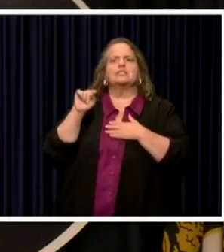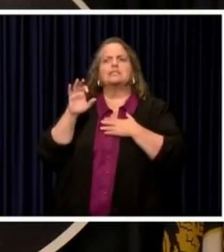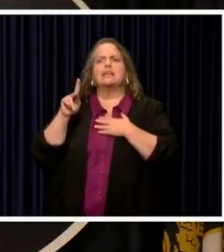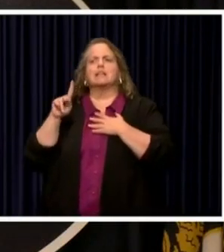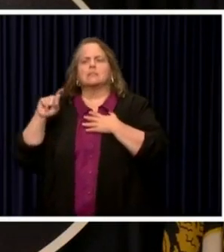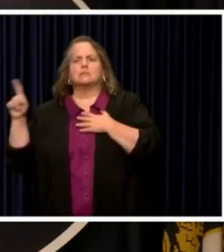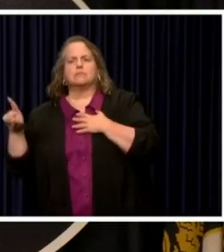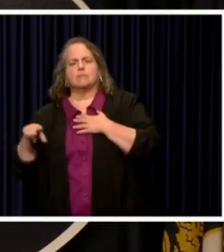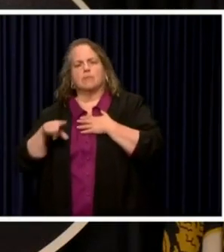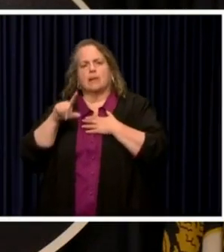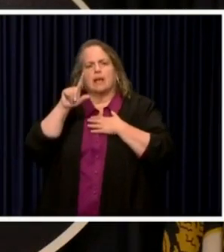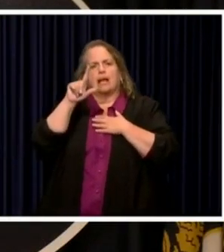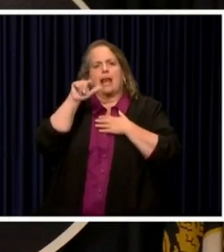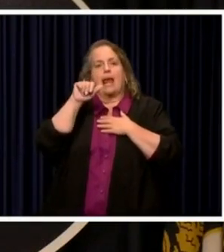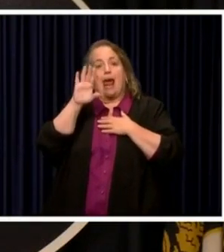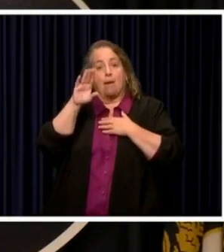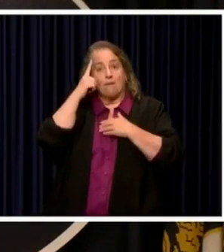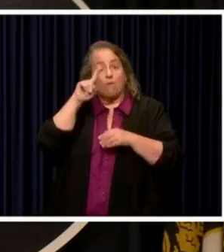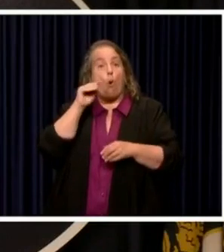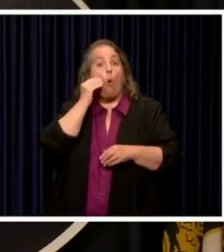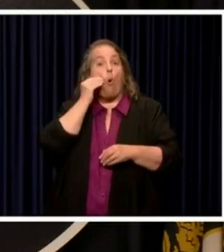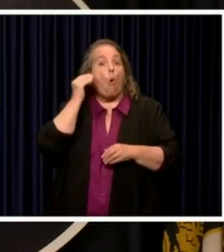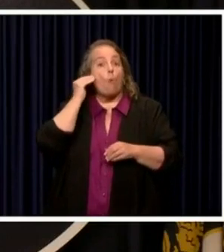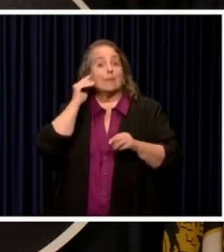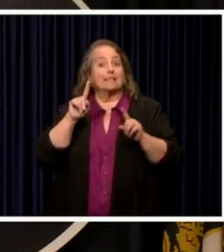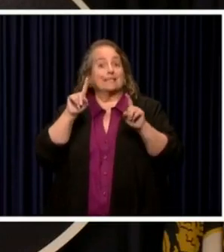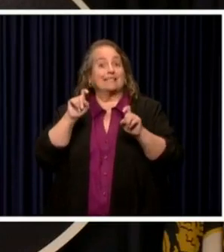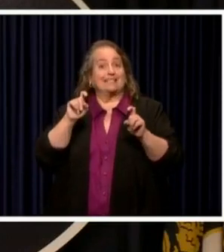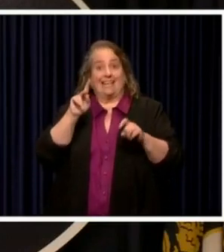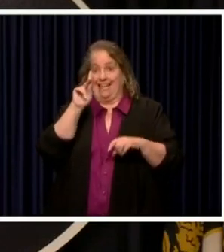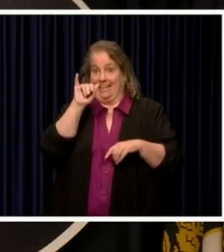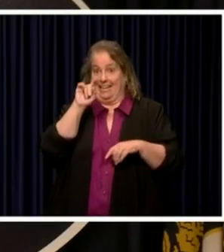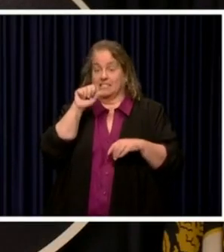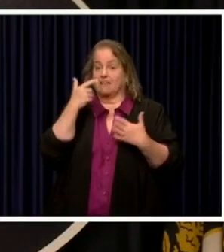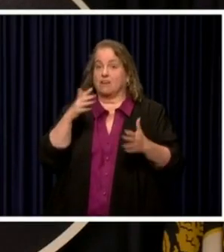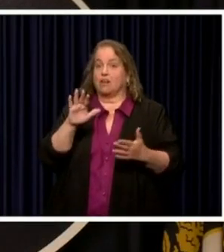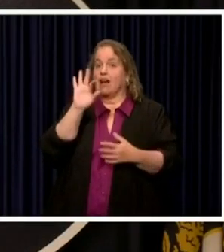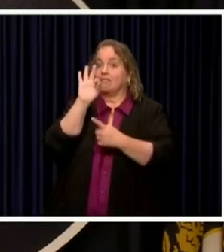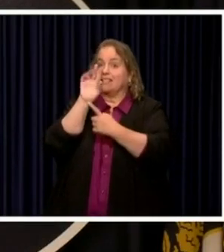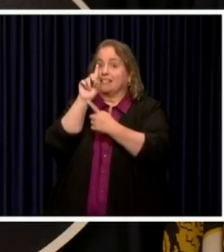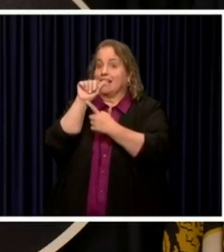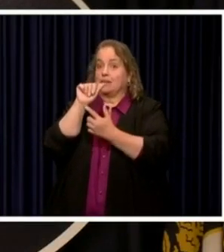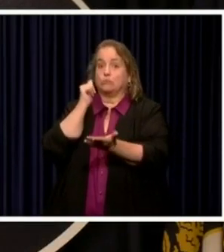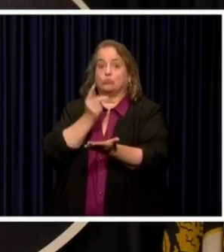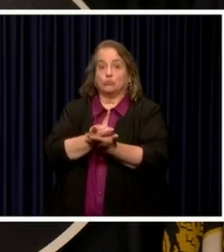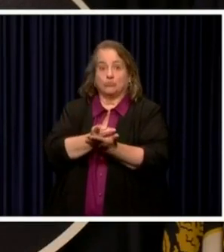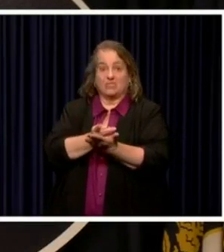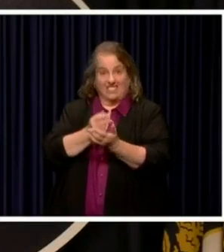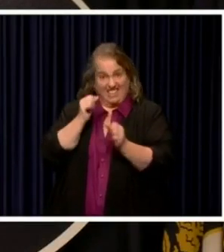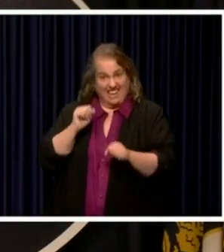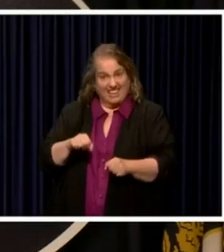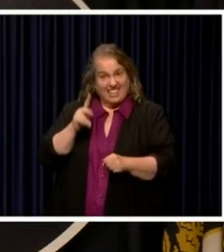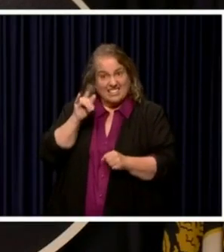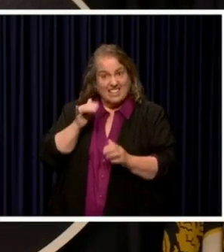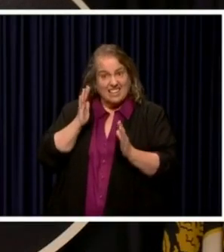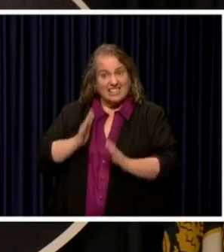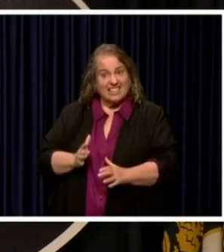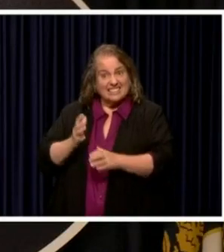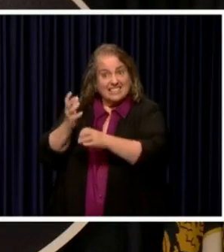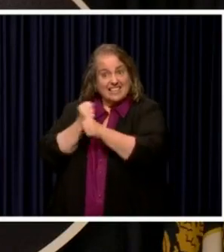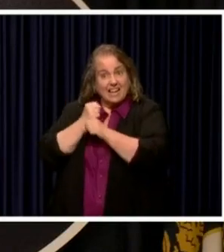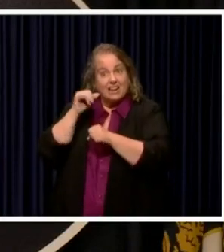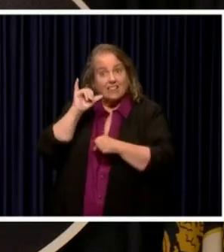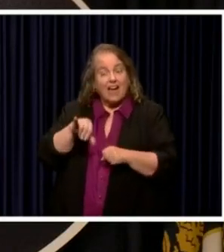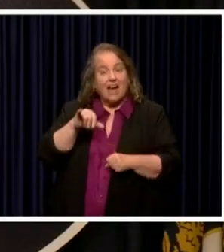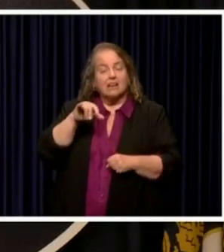The LabCorp home testing kits that have been approved by the FDA, if Kentuckians can even get any of them, what are your concerns or any